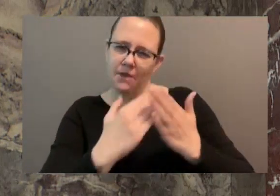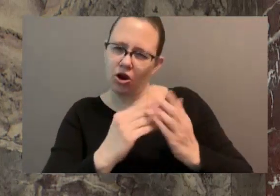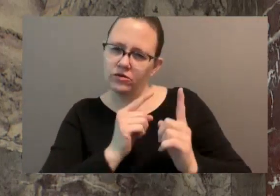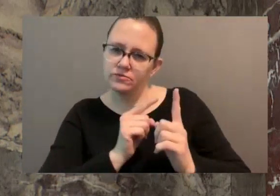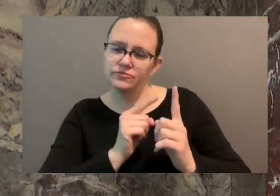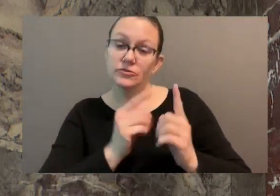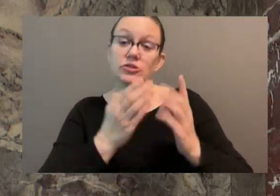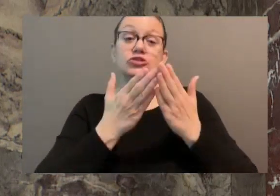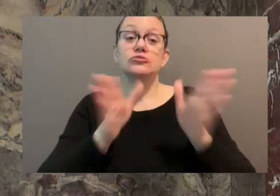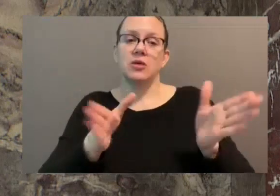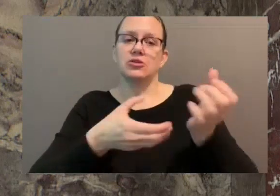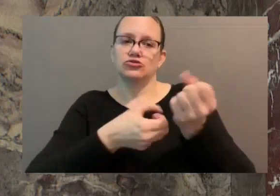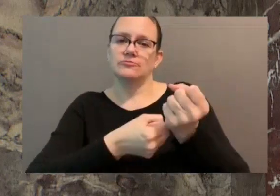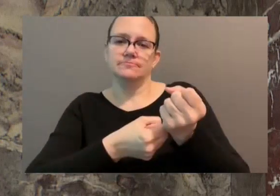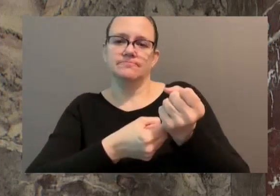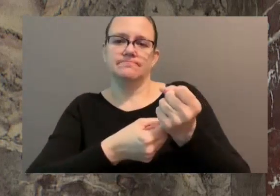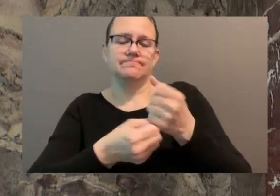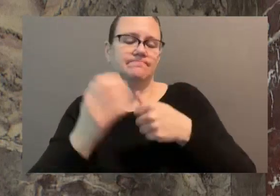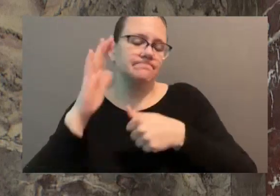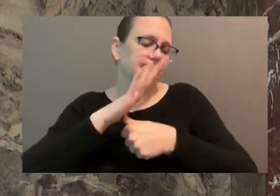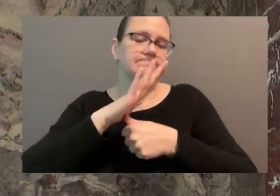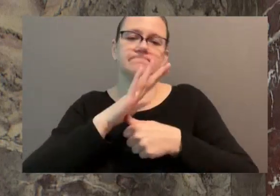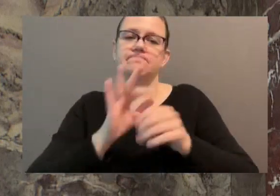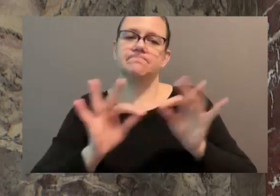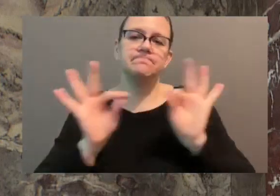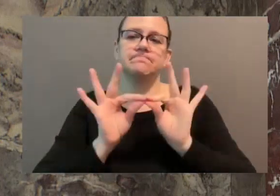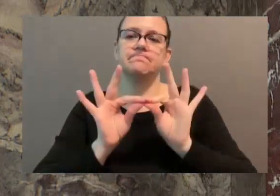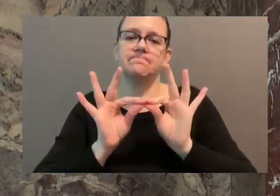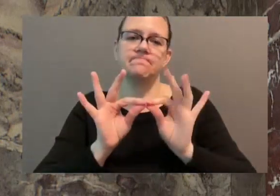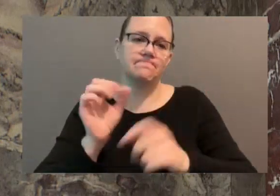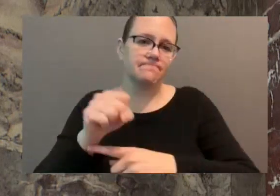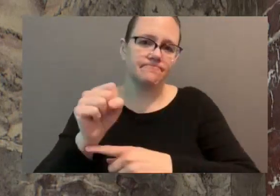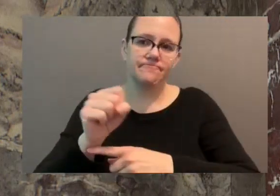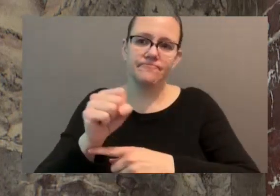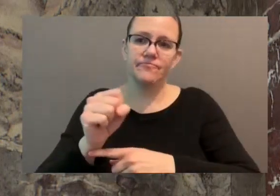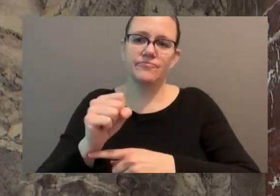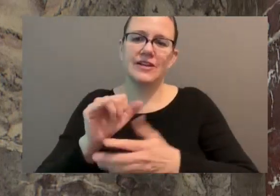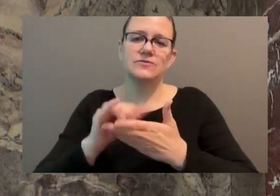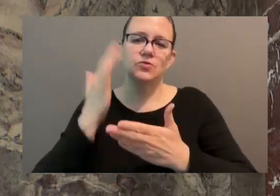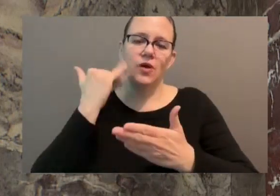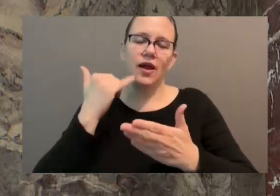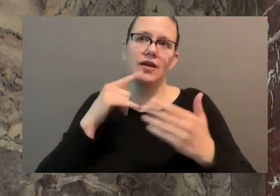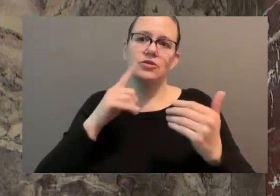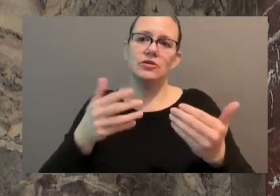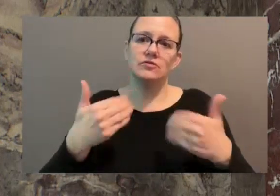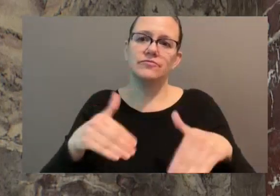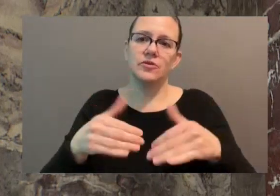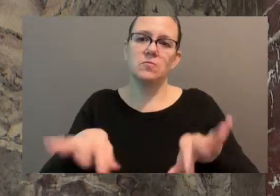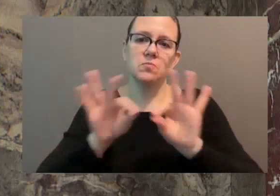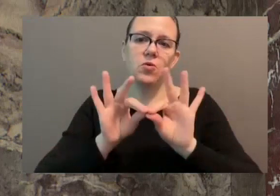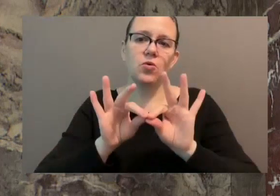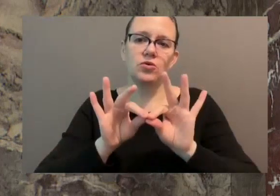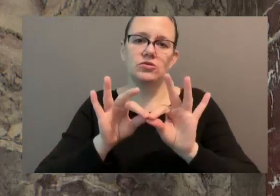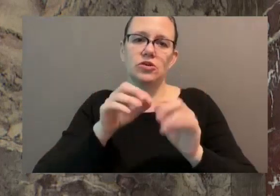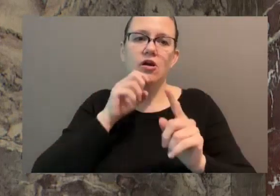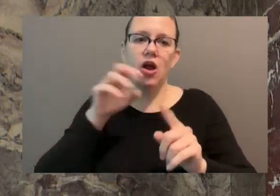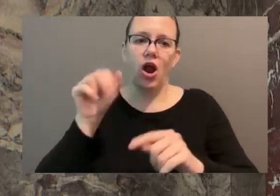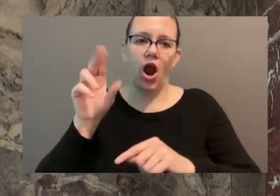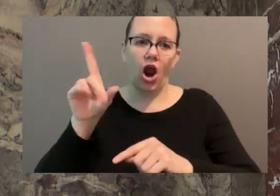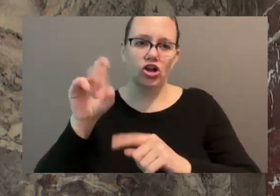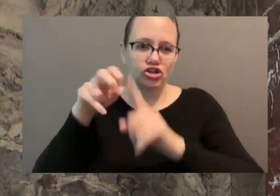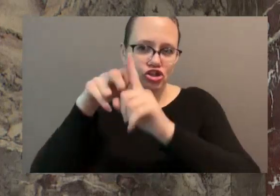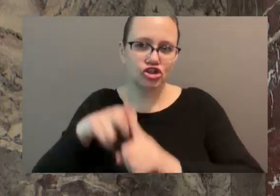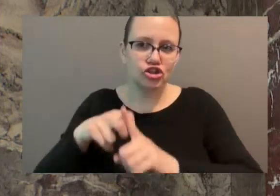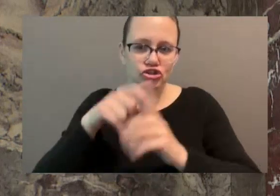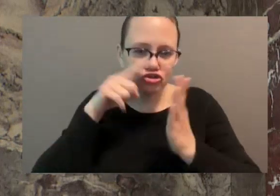bottom of questions about the administration of these two grant programs, Mr. Speaker. These programs that are administered by a third party, it is